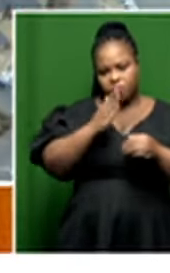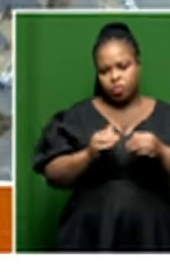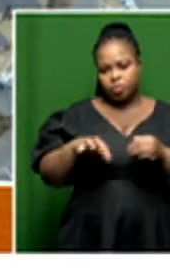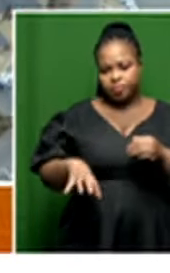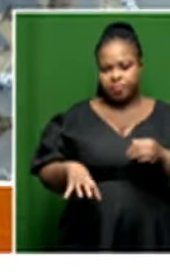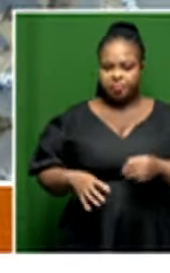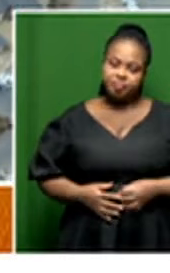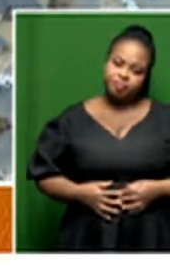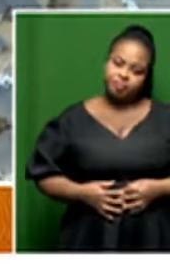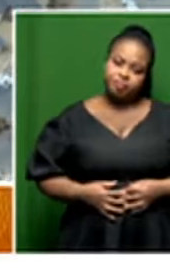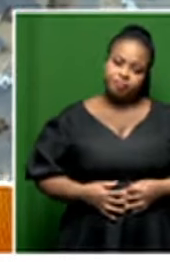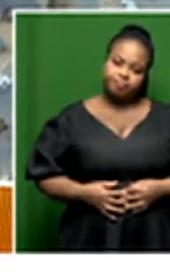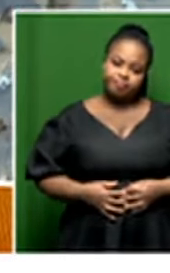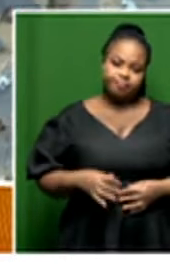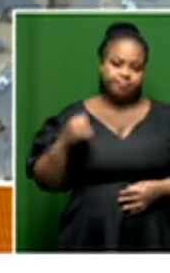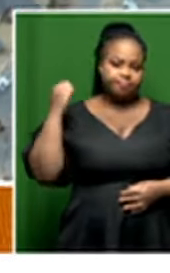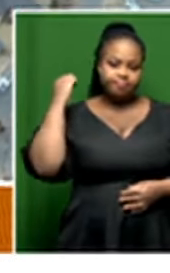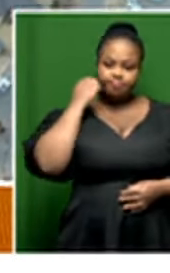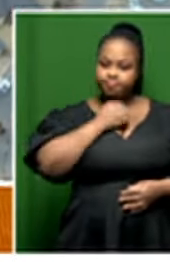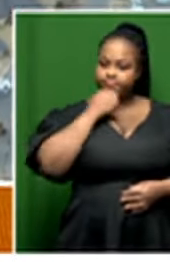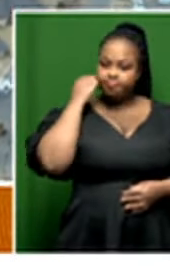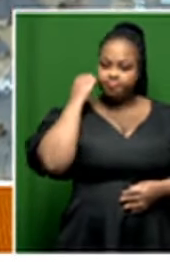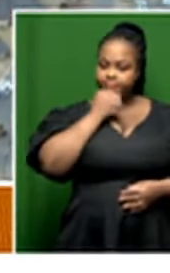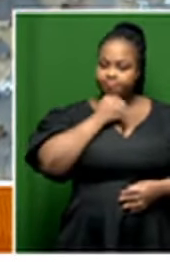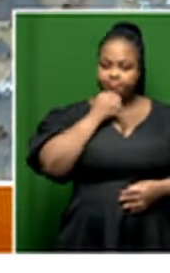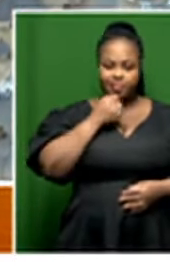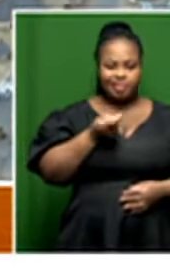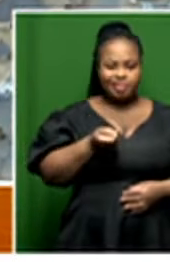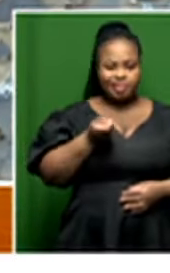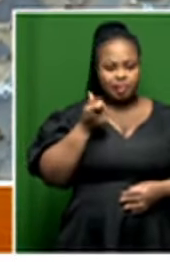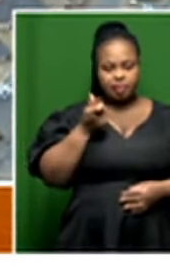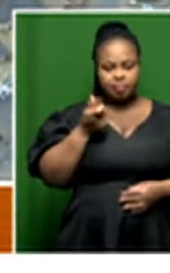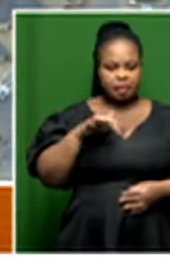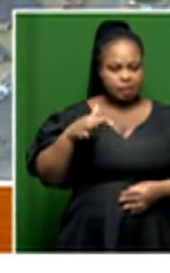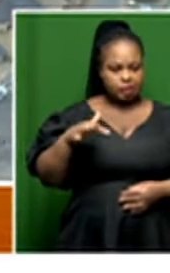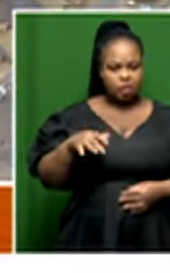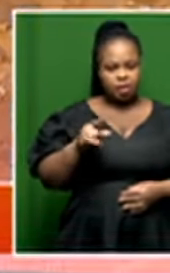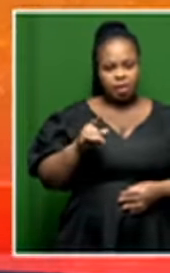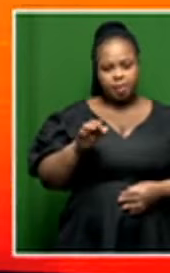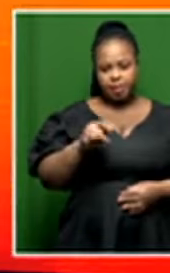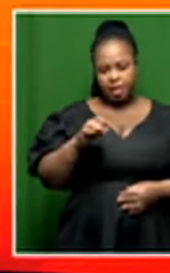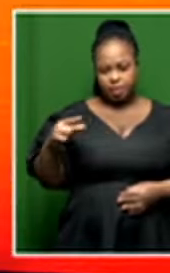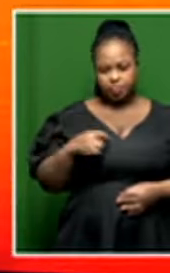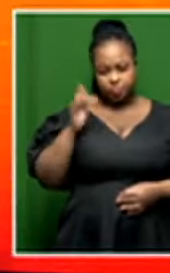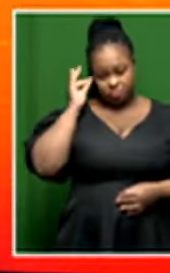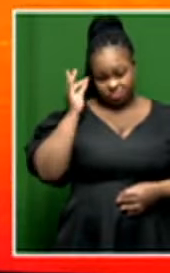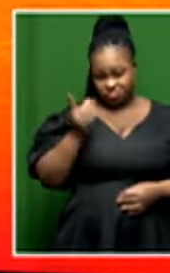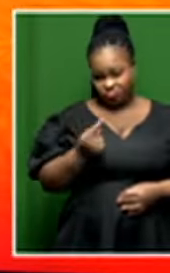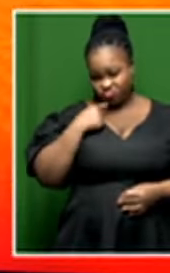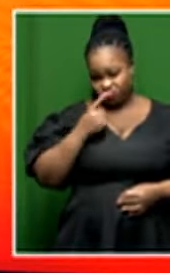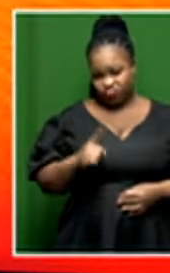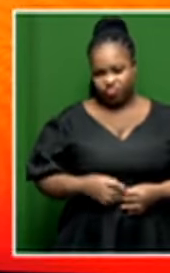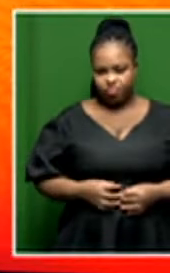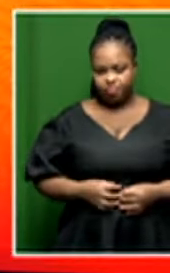Thanks very much. Just apologies again for the sound, just a little bit soft there on Rapelang, but I think we got the gist of it